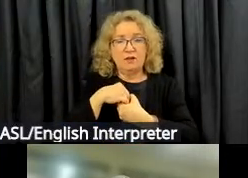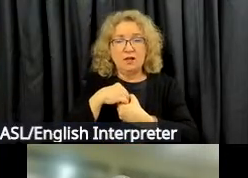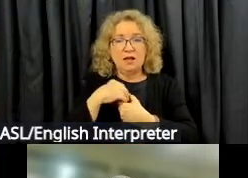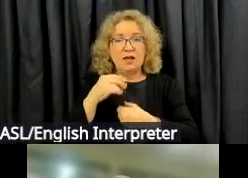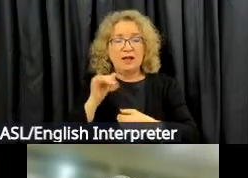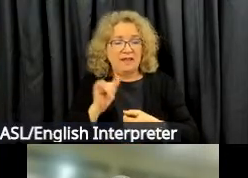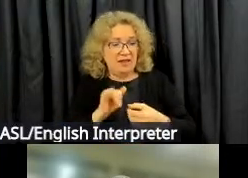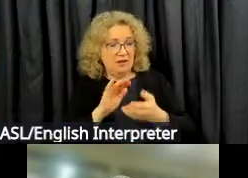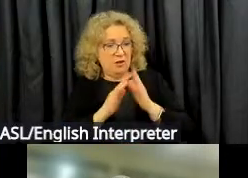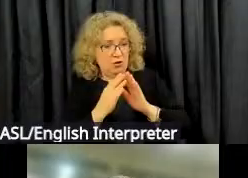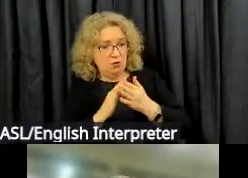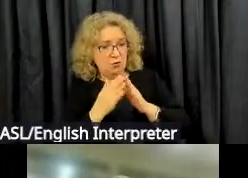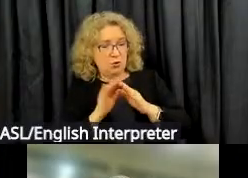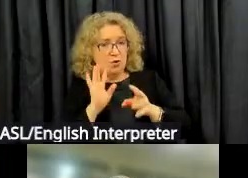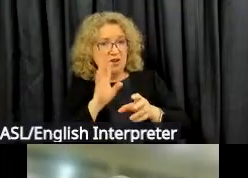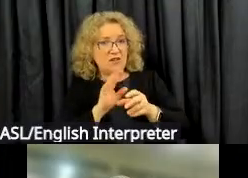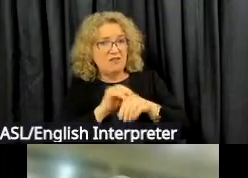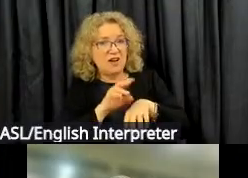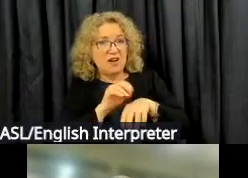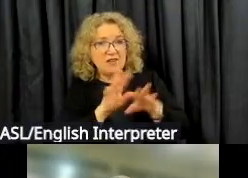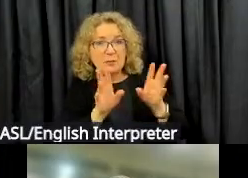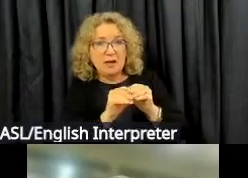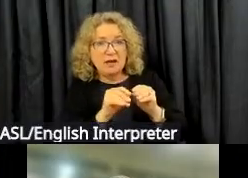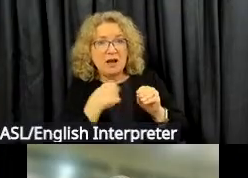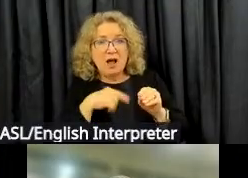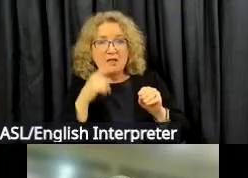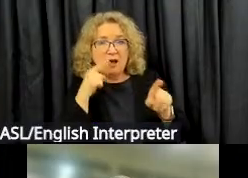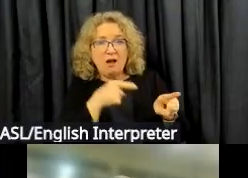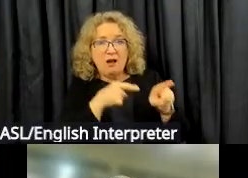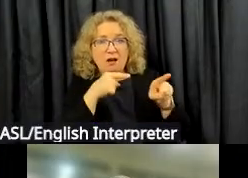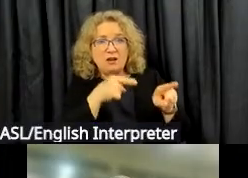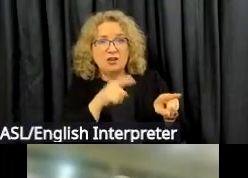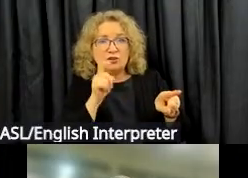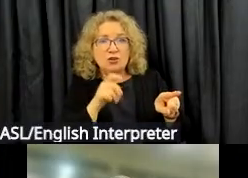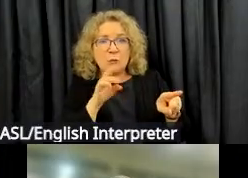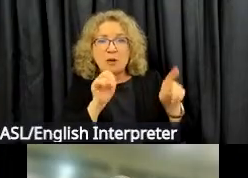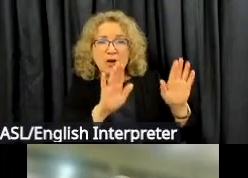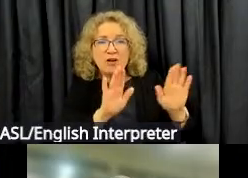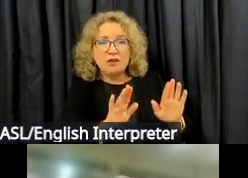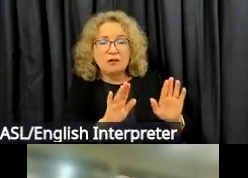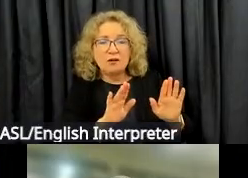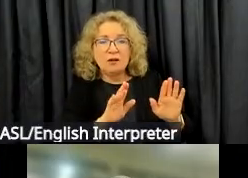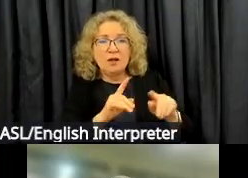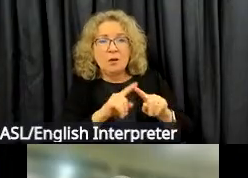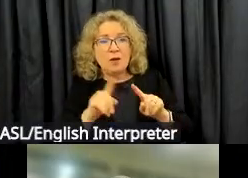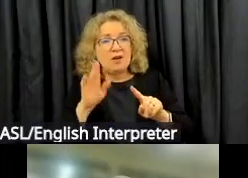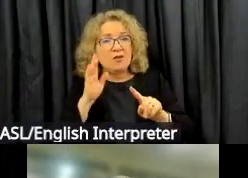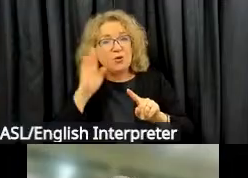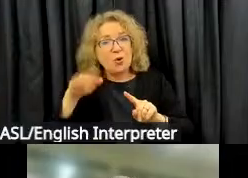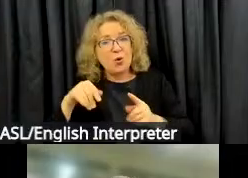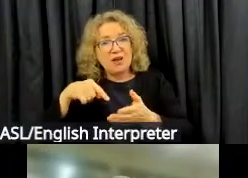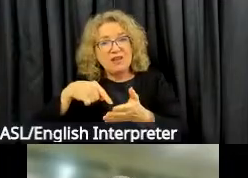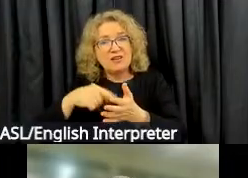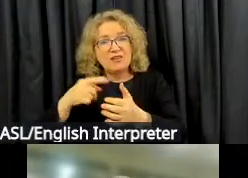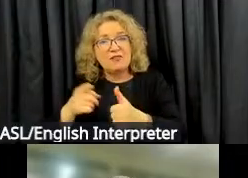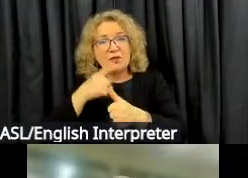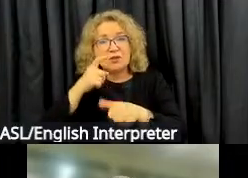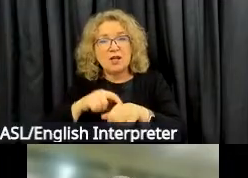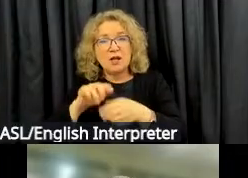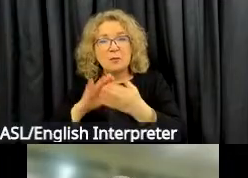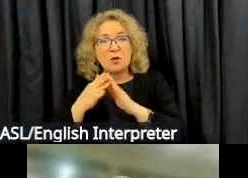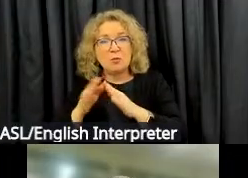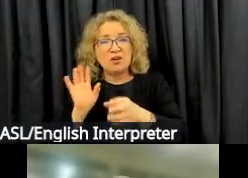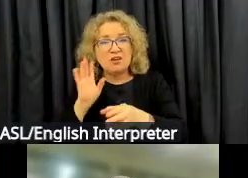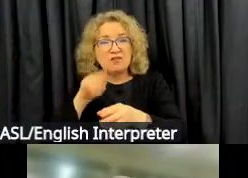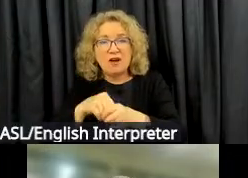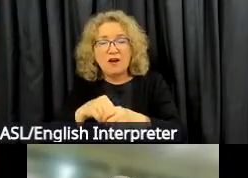something extraordinary, that this is the first time ever that the community have been involved in something that's going to be so